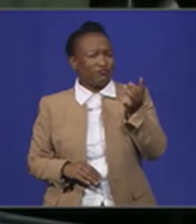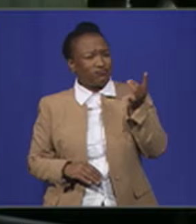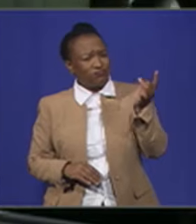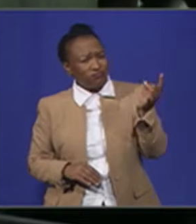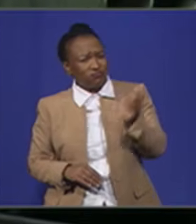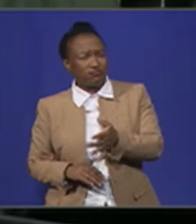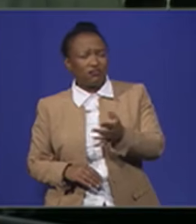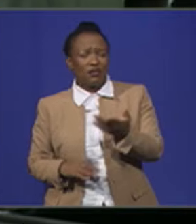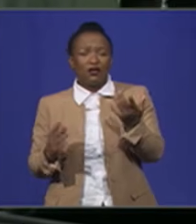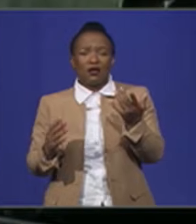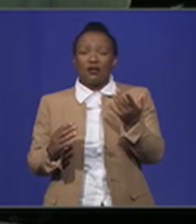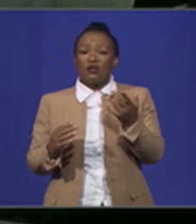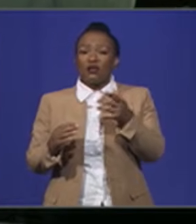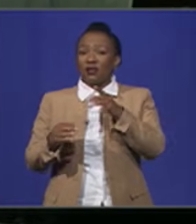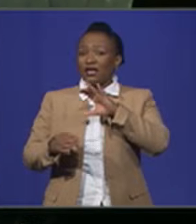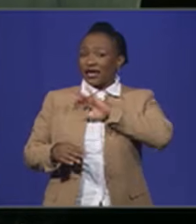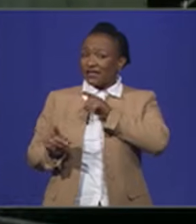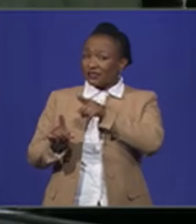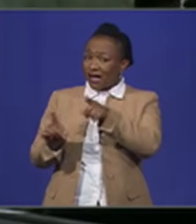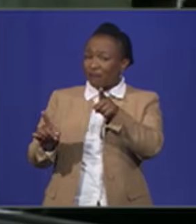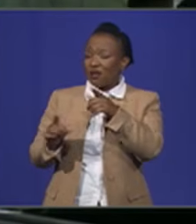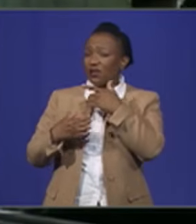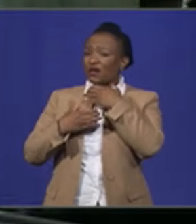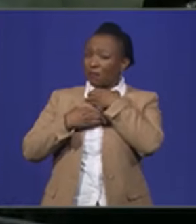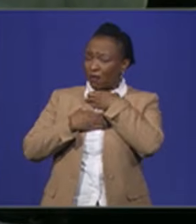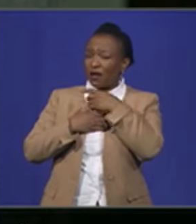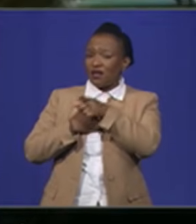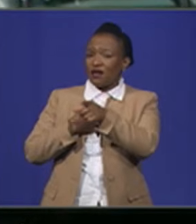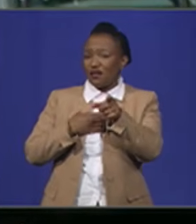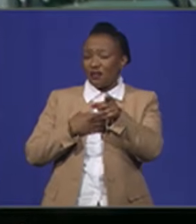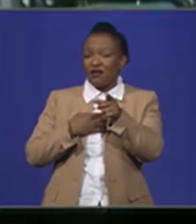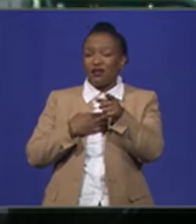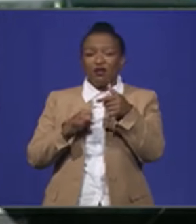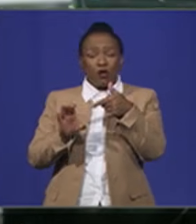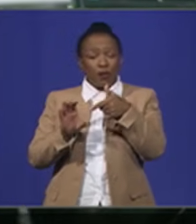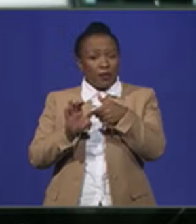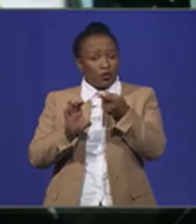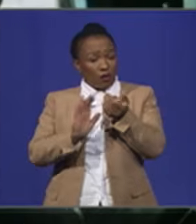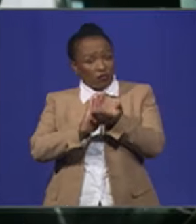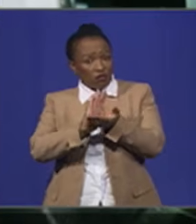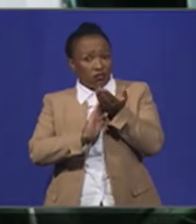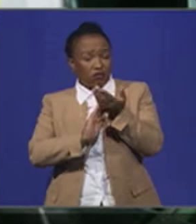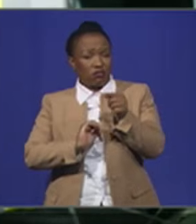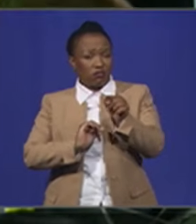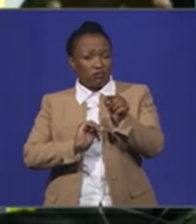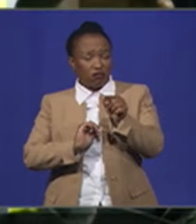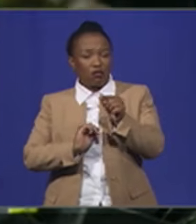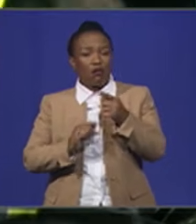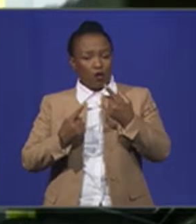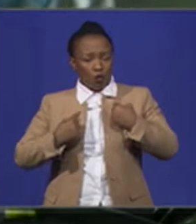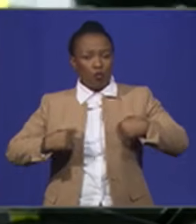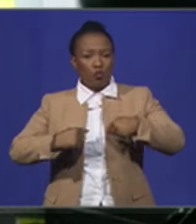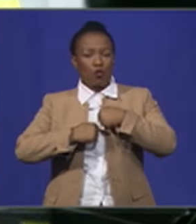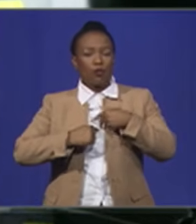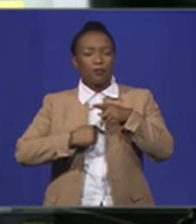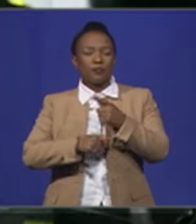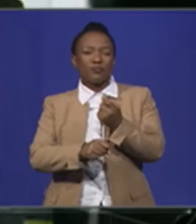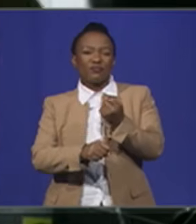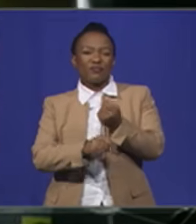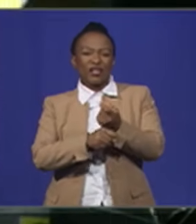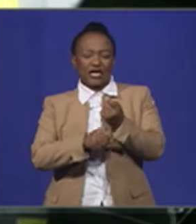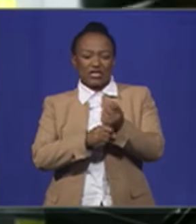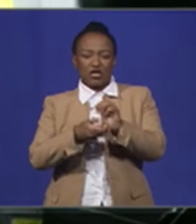ka gore e bolaya le di-customer tsa rona ka gore ha petrolo ntse tlhatlhoga yana le rona ba taxi